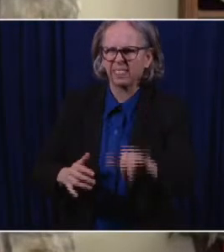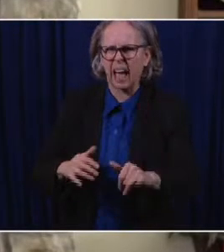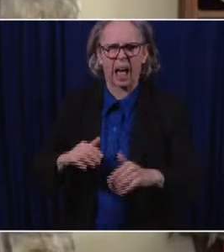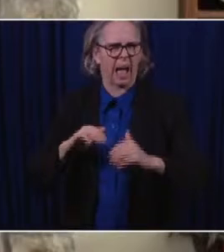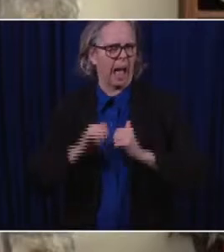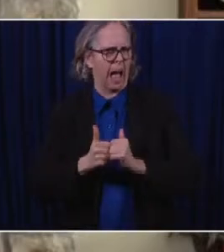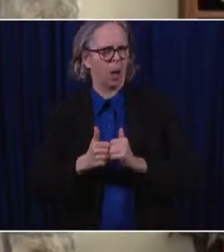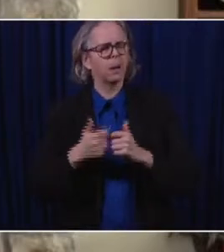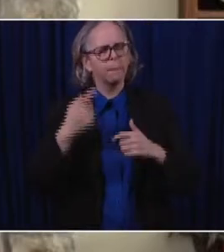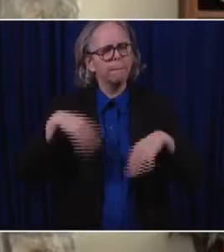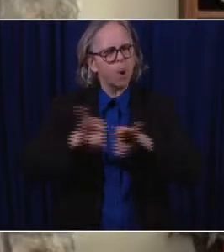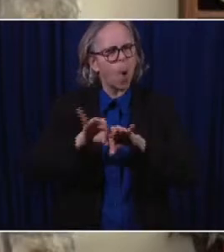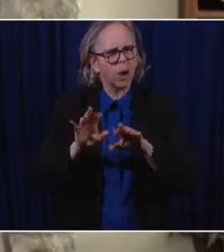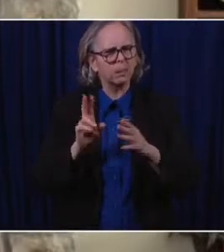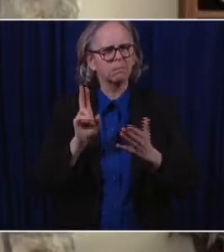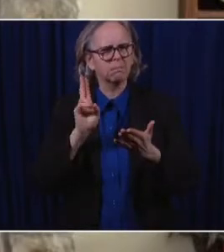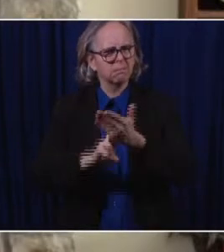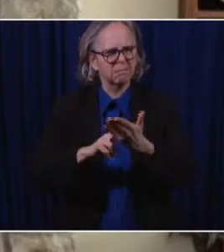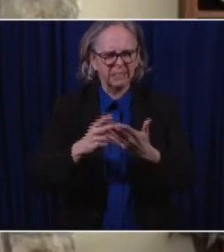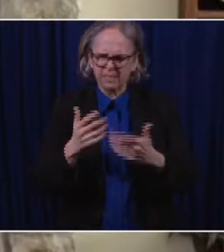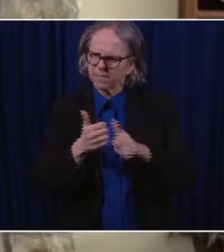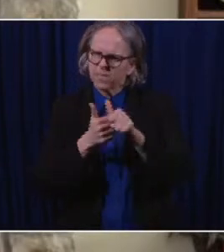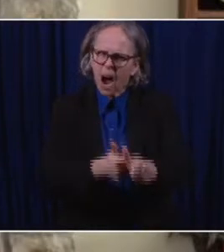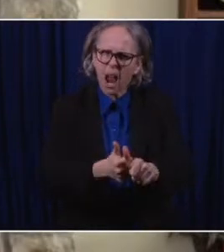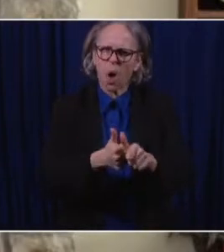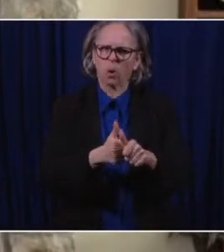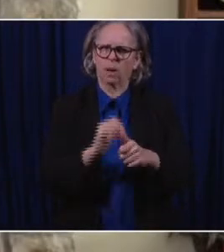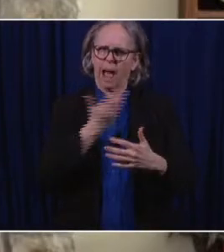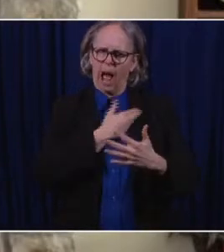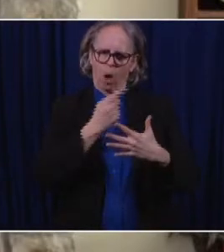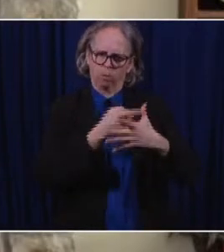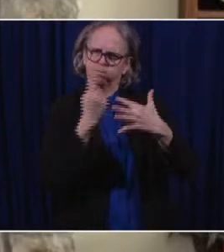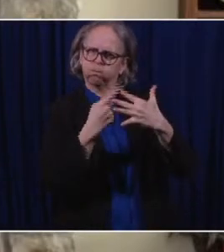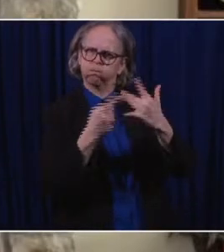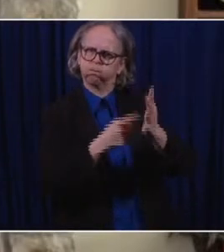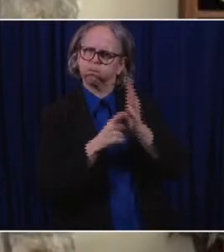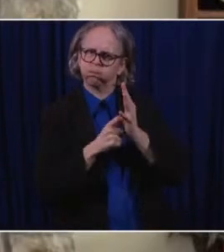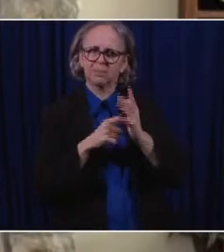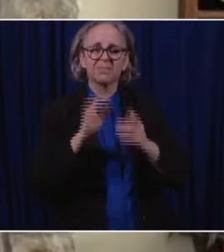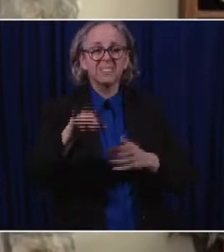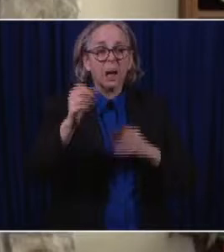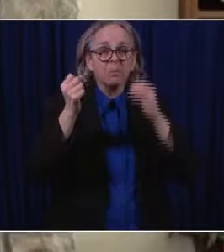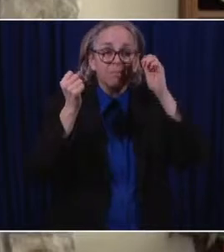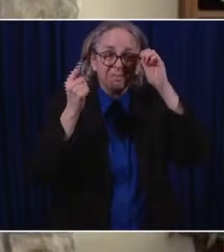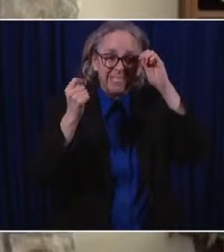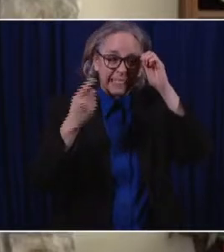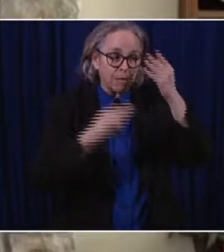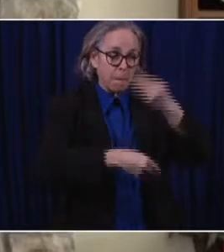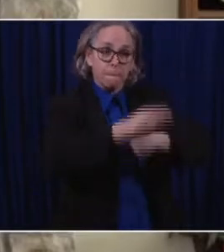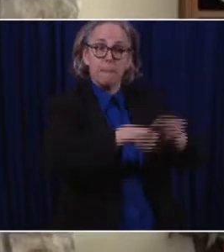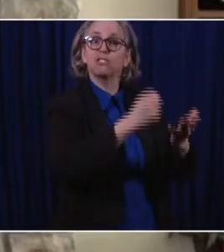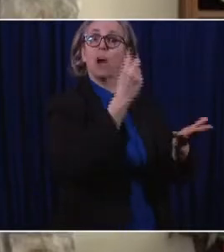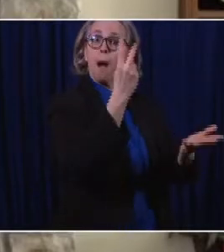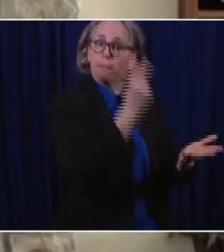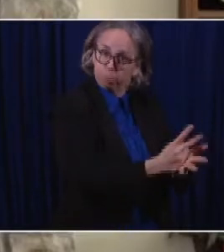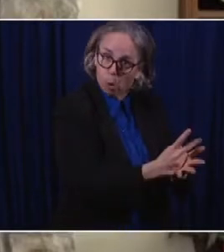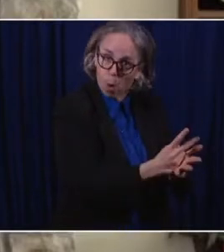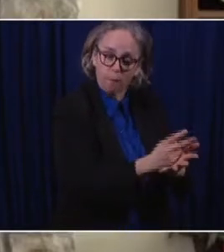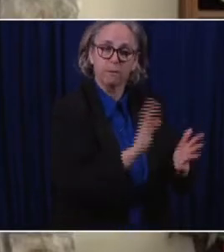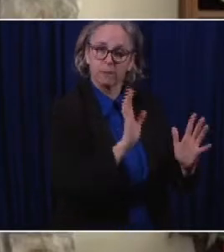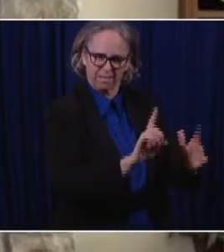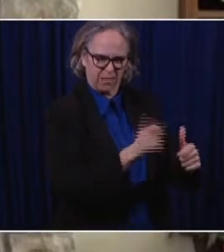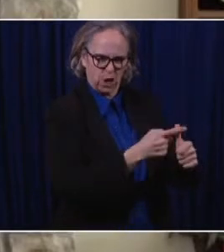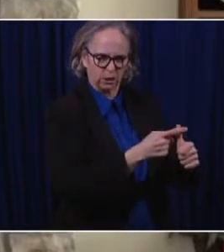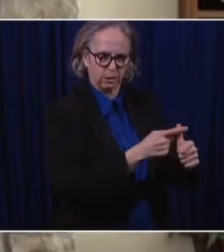are providing in this budget, if agreed to by the General Assembly, with a very significant amount of money that's going